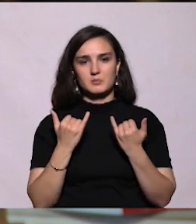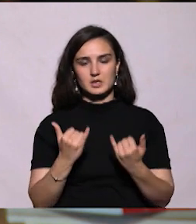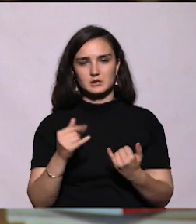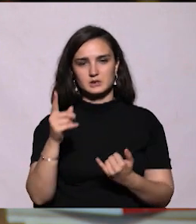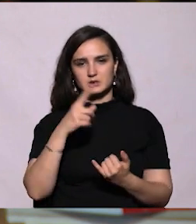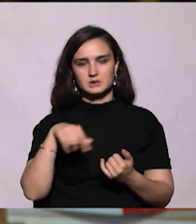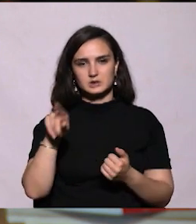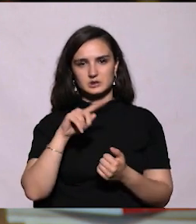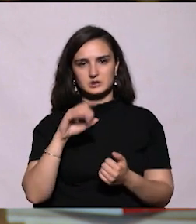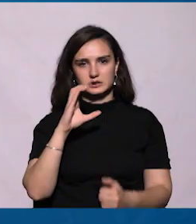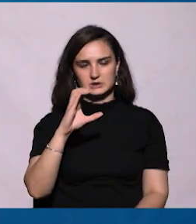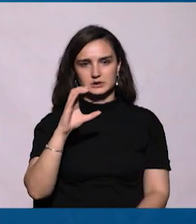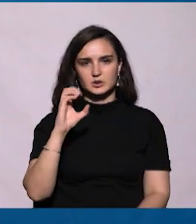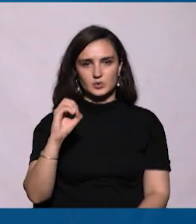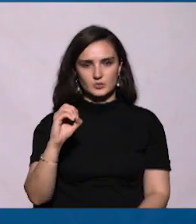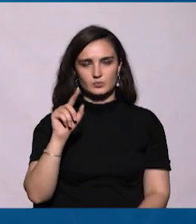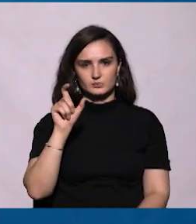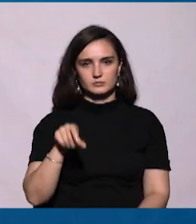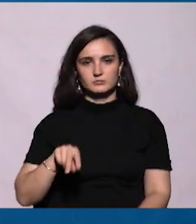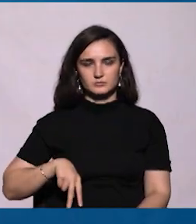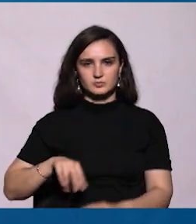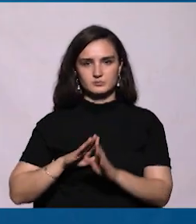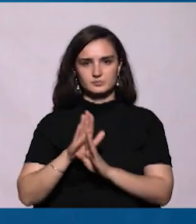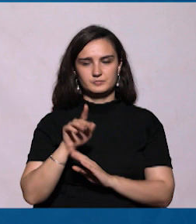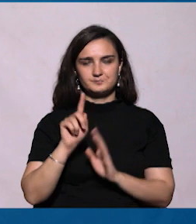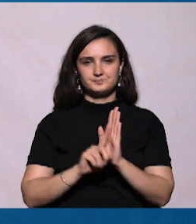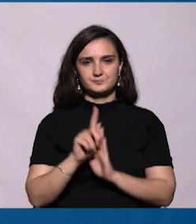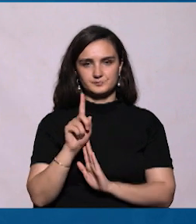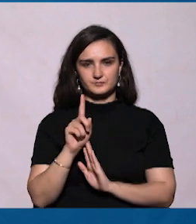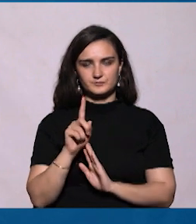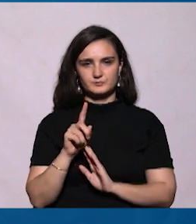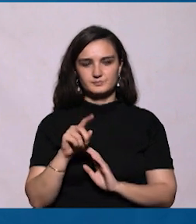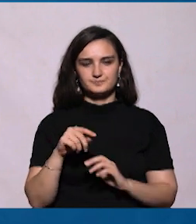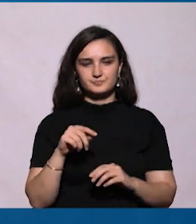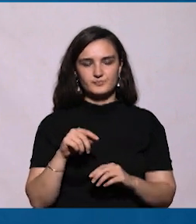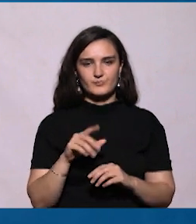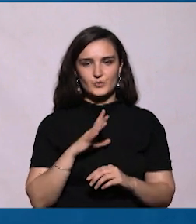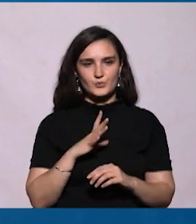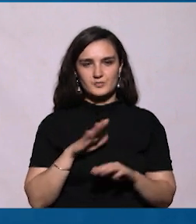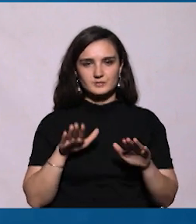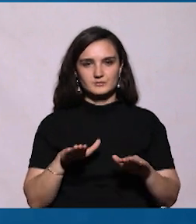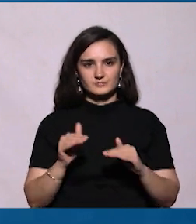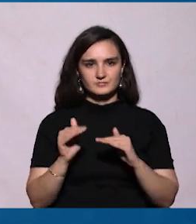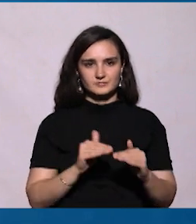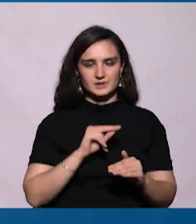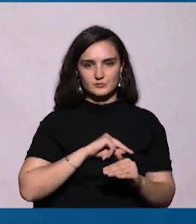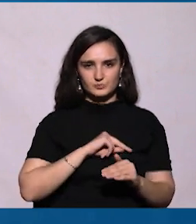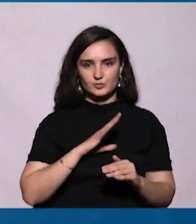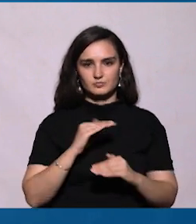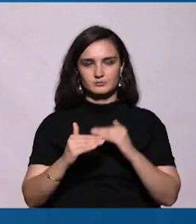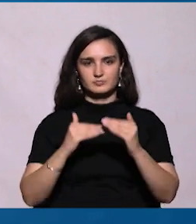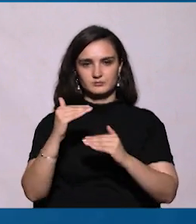he's CEO. I think he started at the lowest position in the company. Very good, Miss